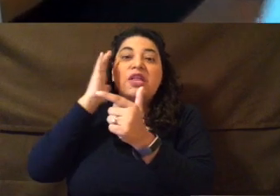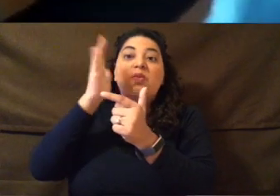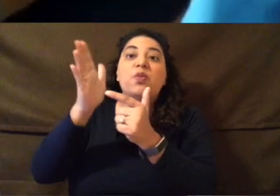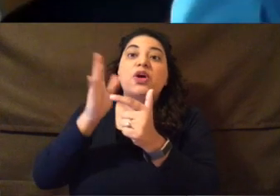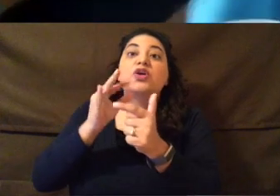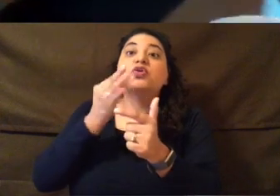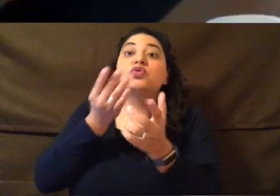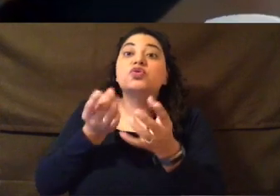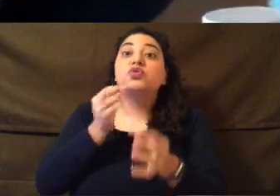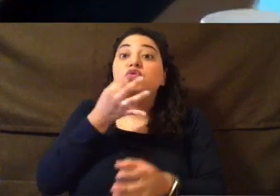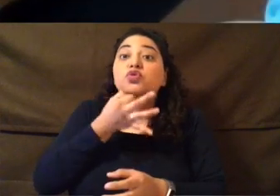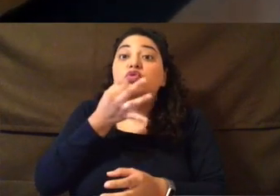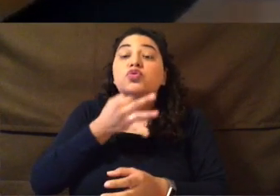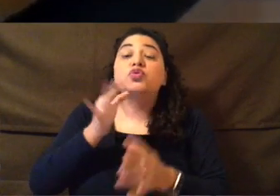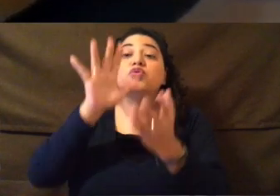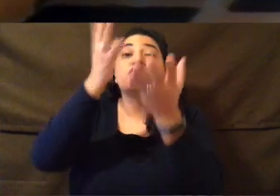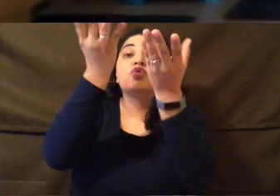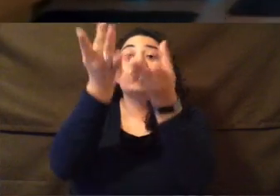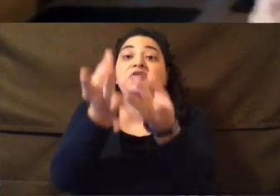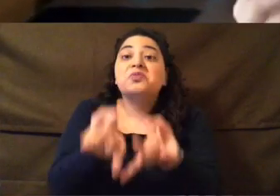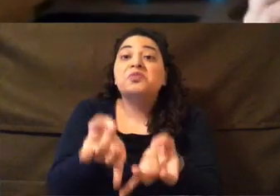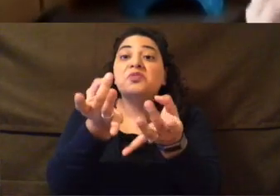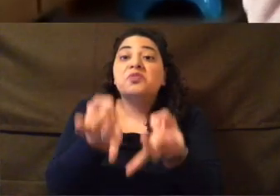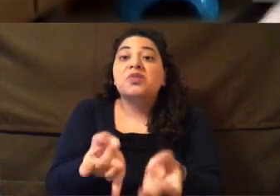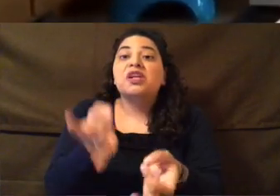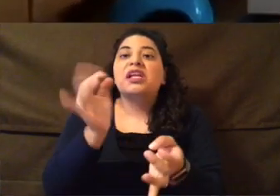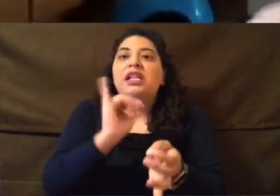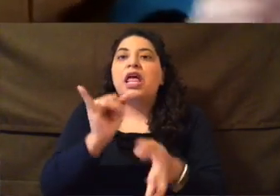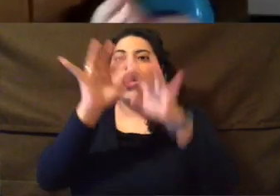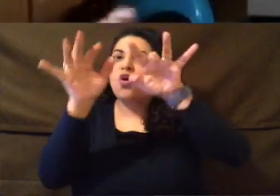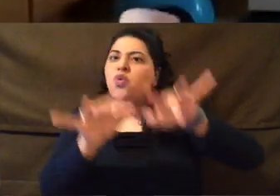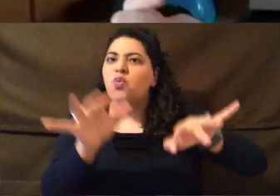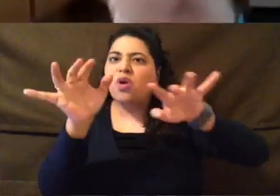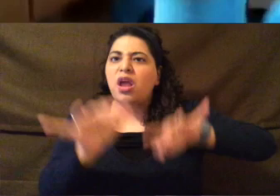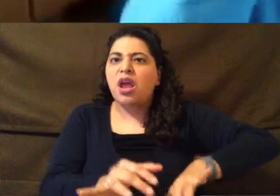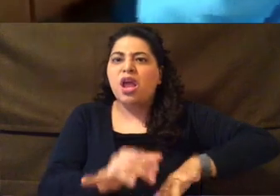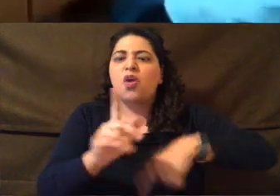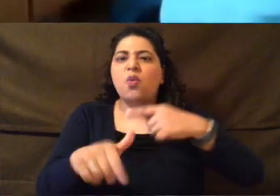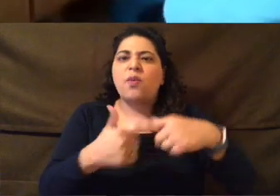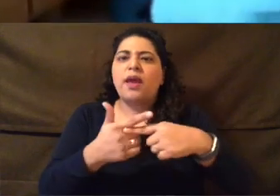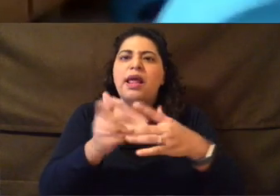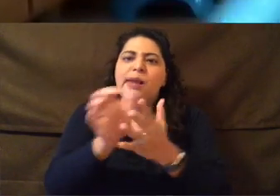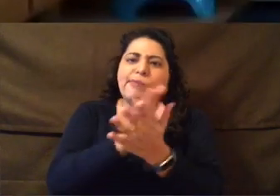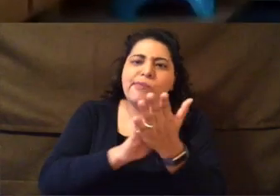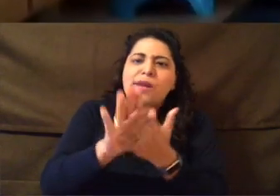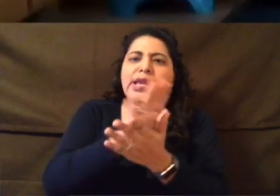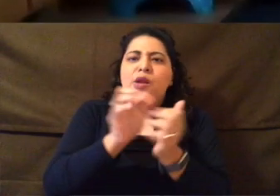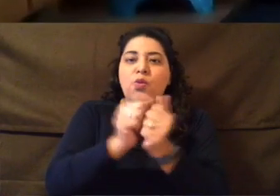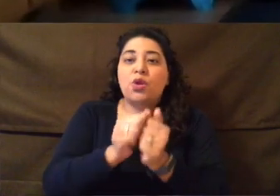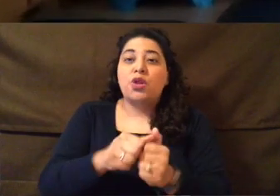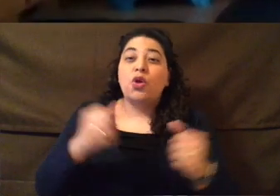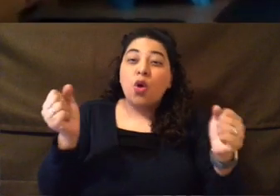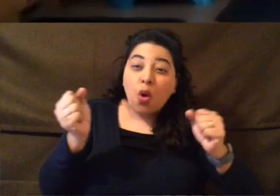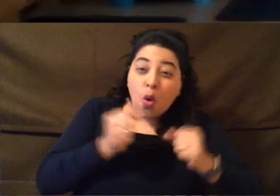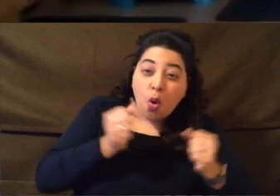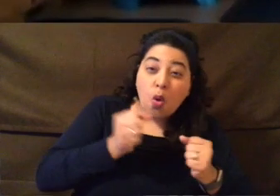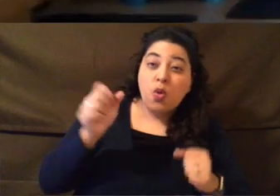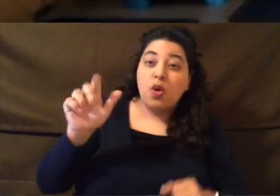condensation will soon precipitate with the mixture of the cold atmosphere.